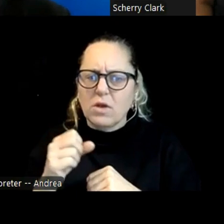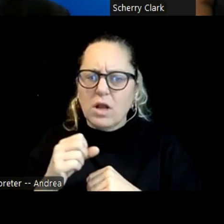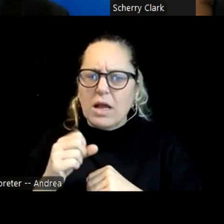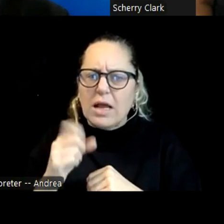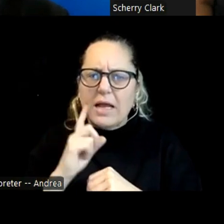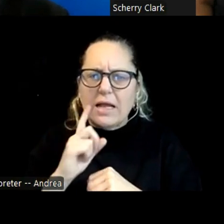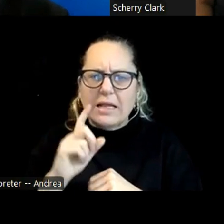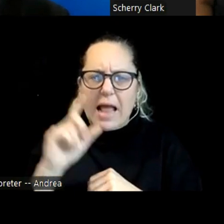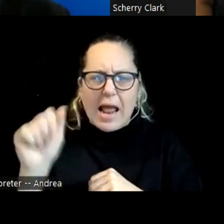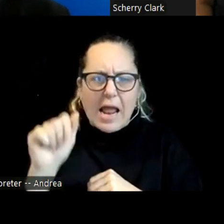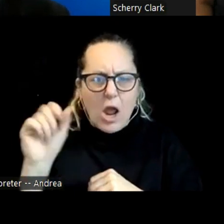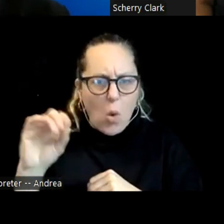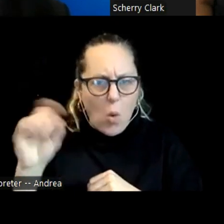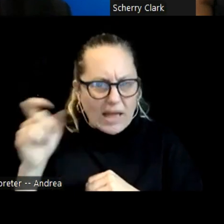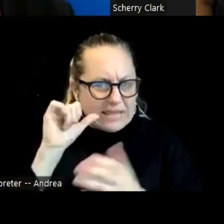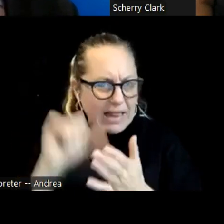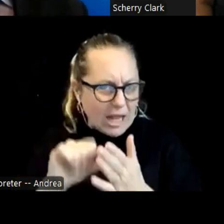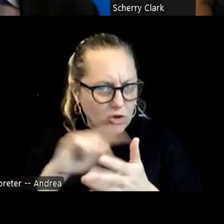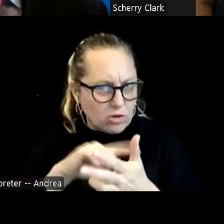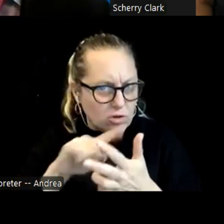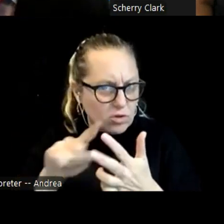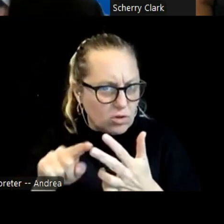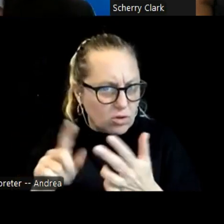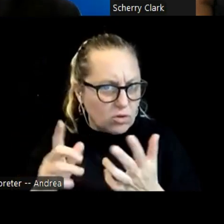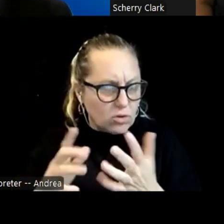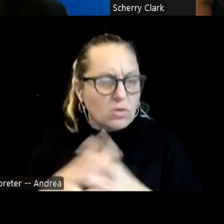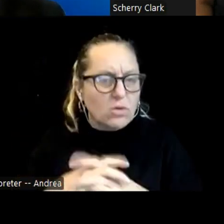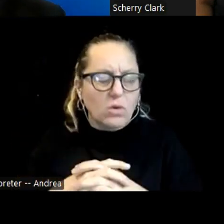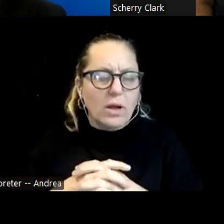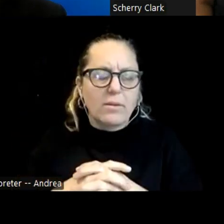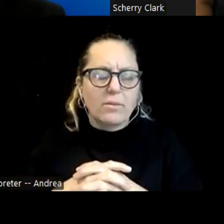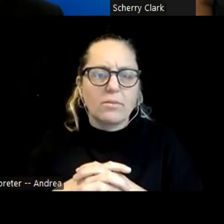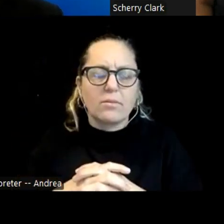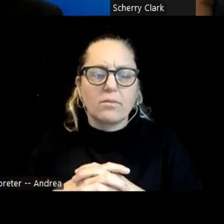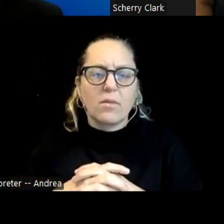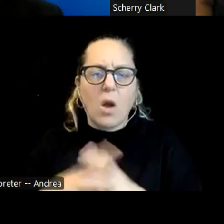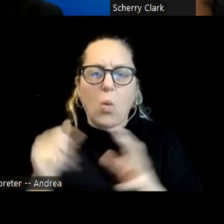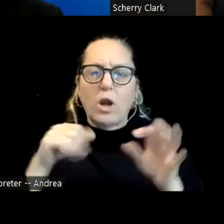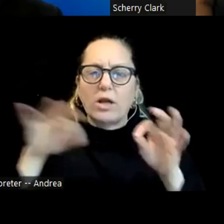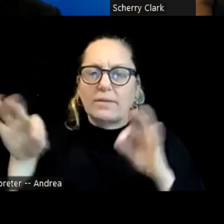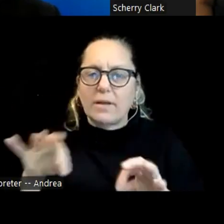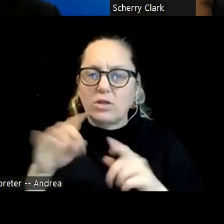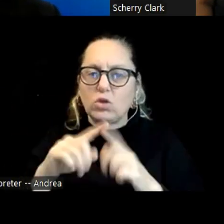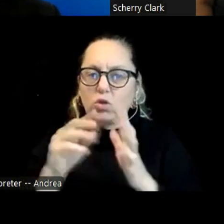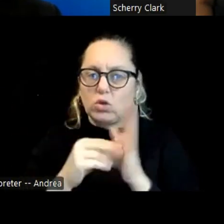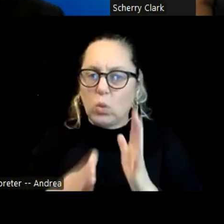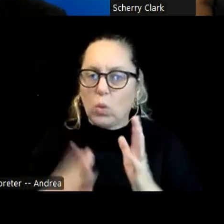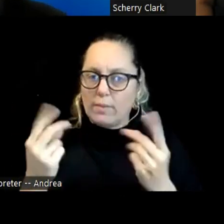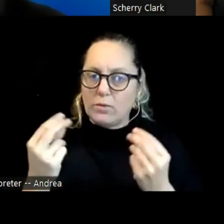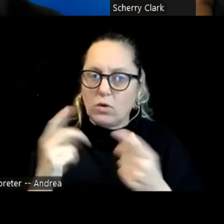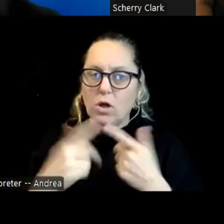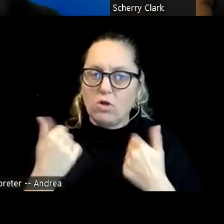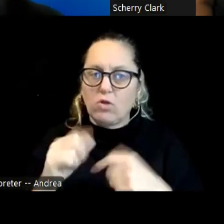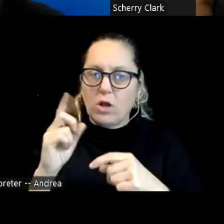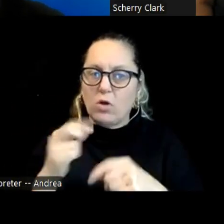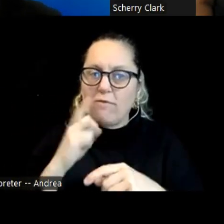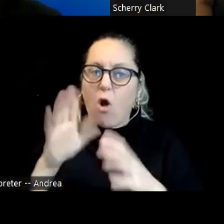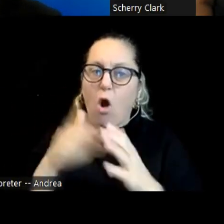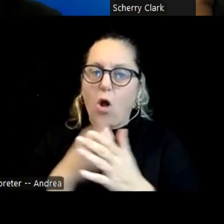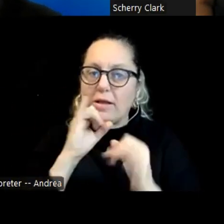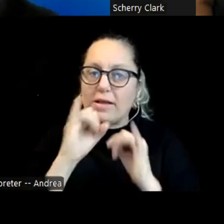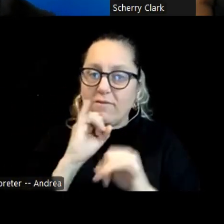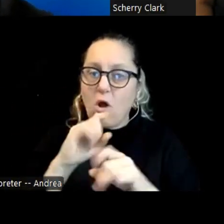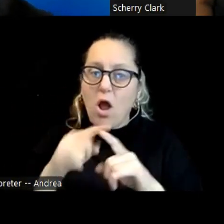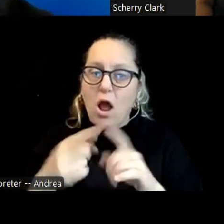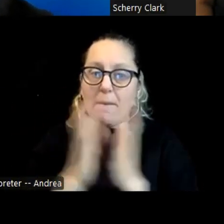letters A, O, and X. Mm-hmm. And I want to explain students what I'm doing, and we tried to do in all of our interviews, is I'm